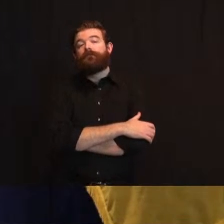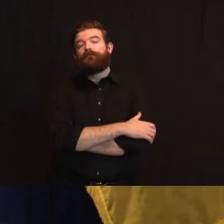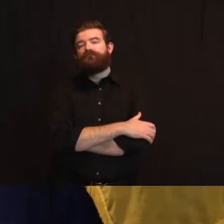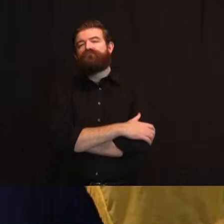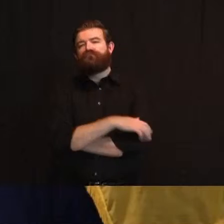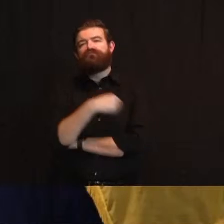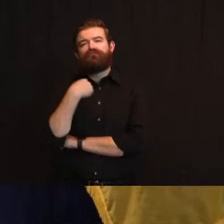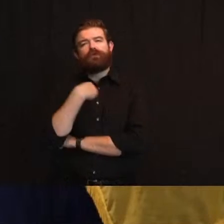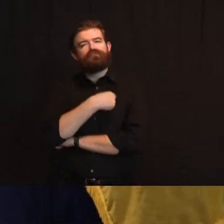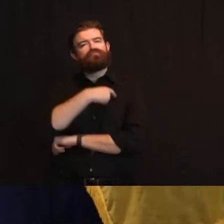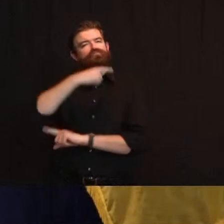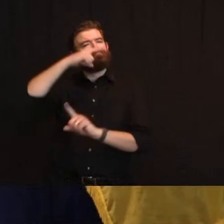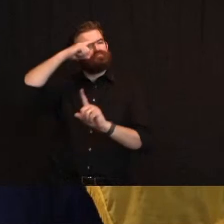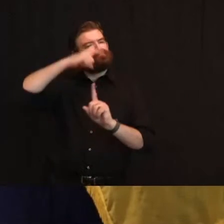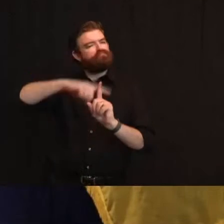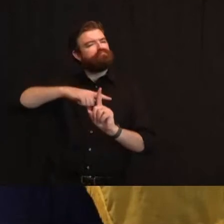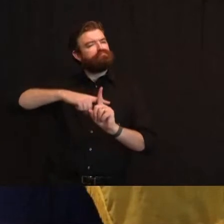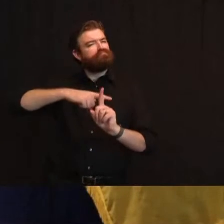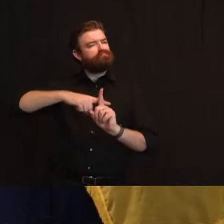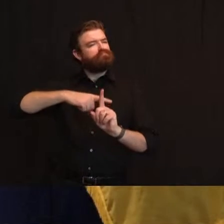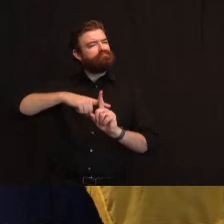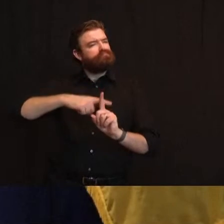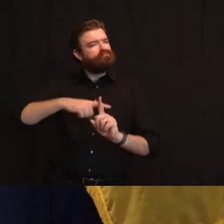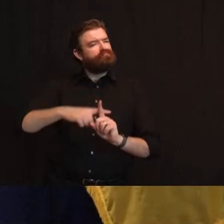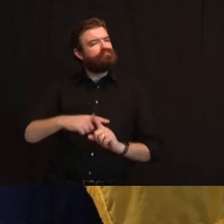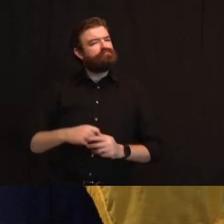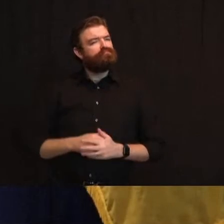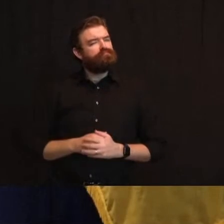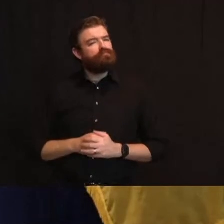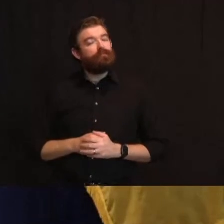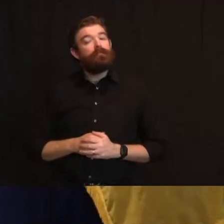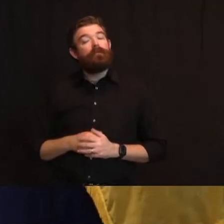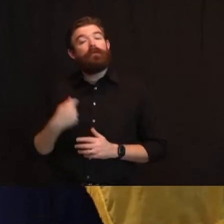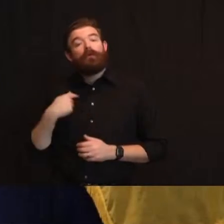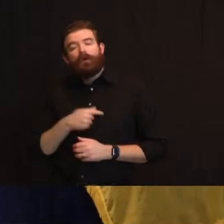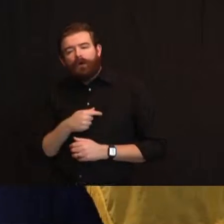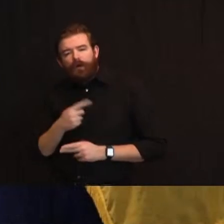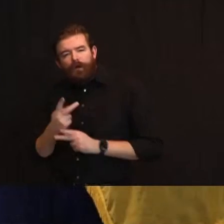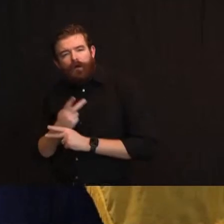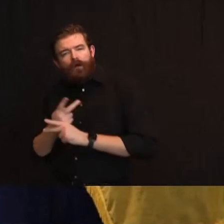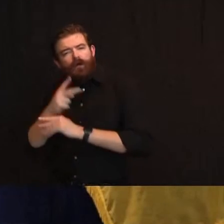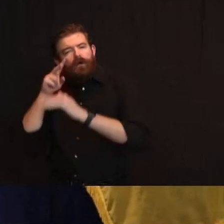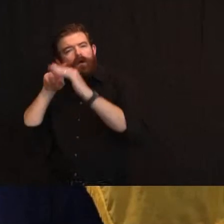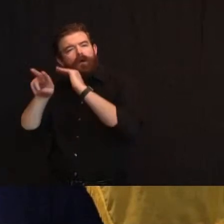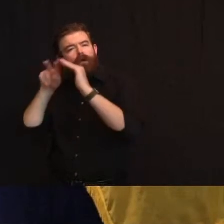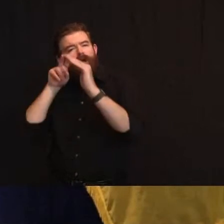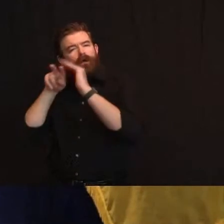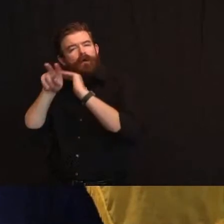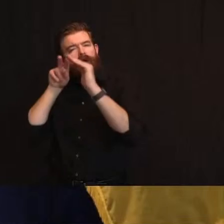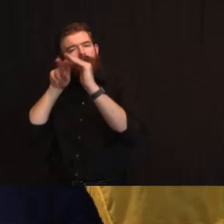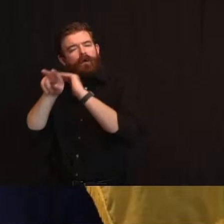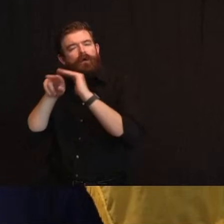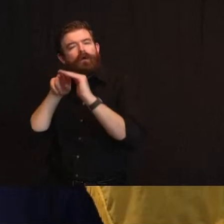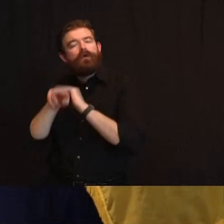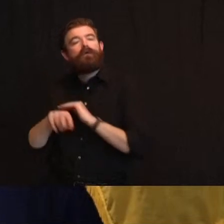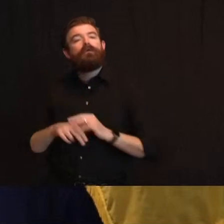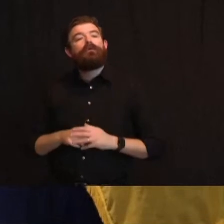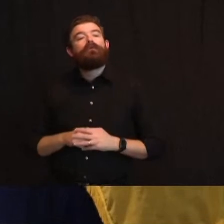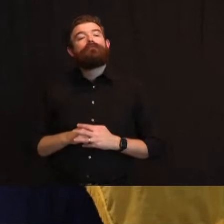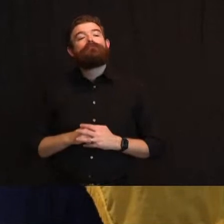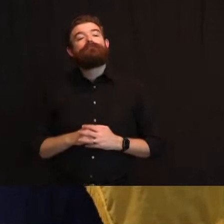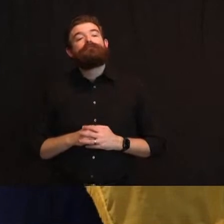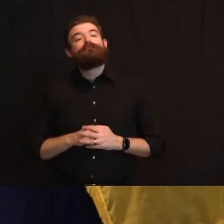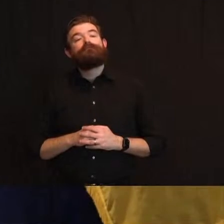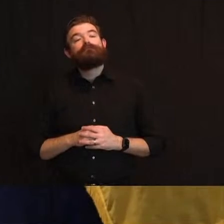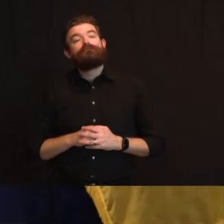going to blast through these numbers, so I'm not sure I take much optimism. I like the fact that the hospitalizations, that curve has kind of started to